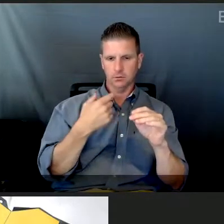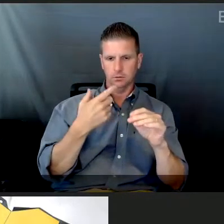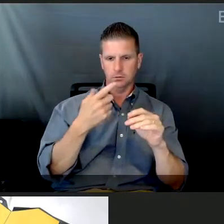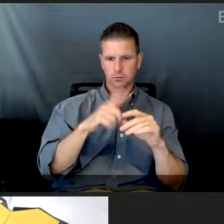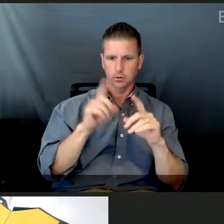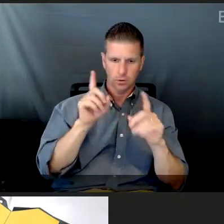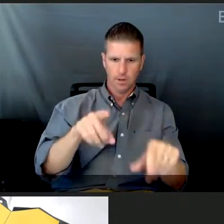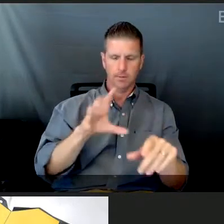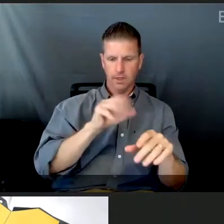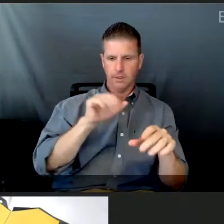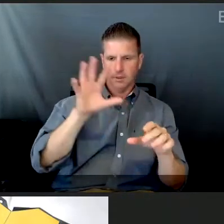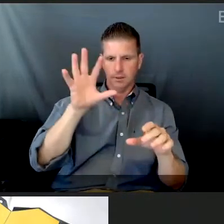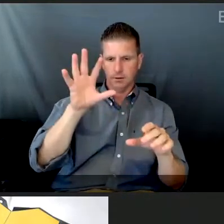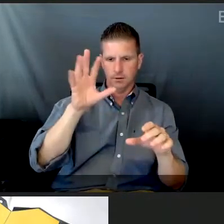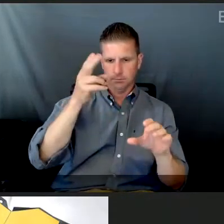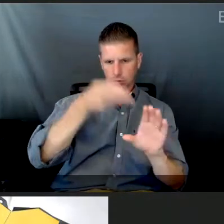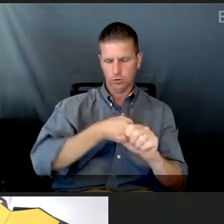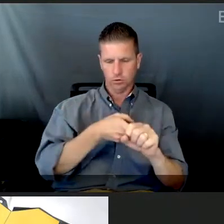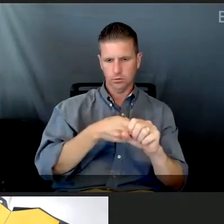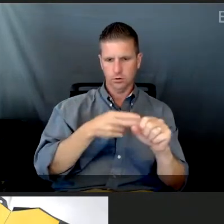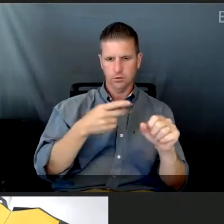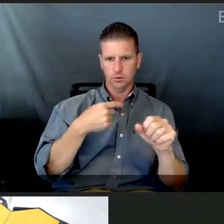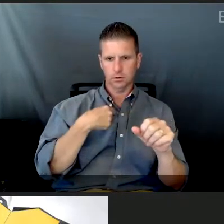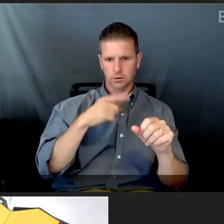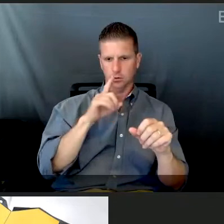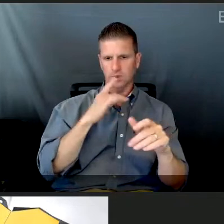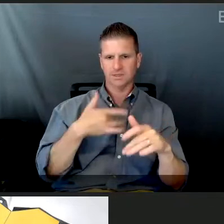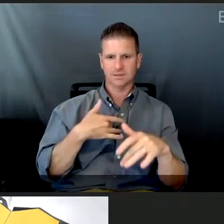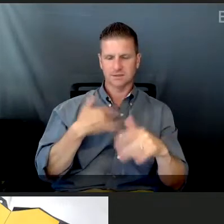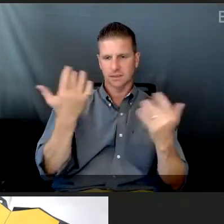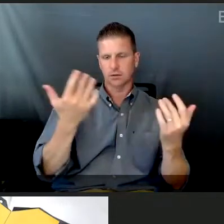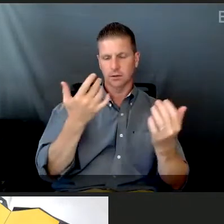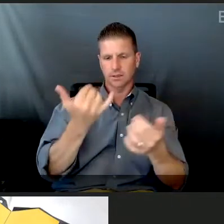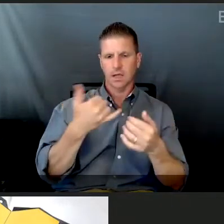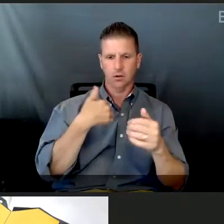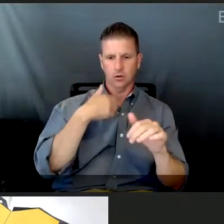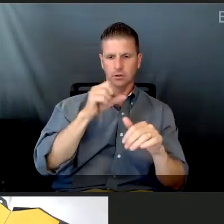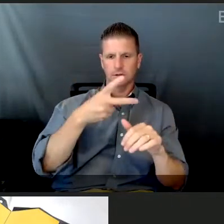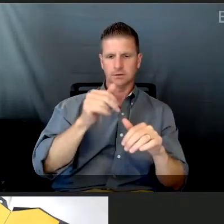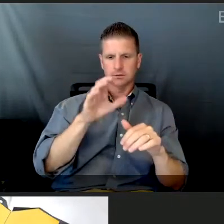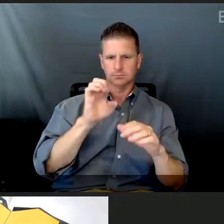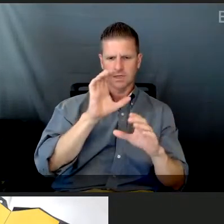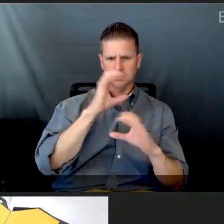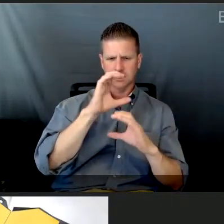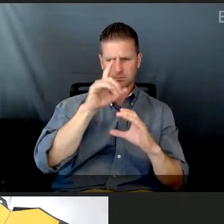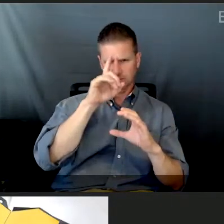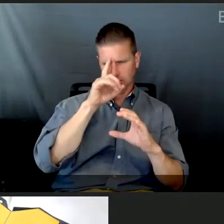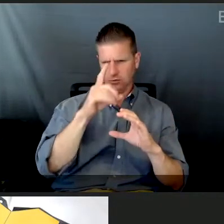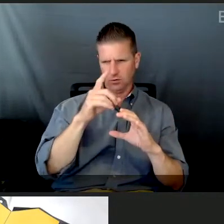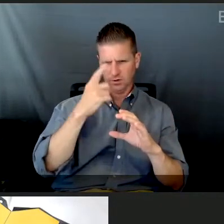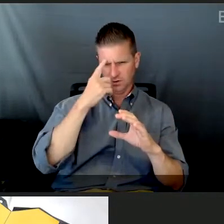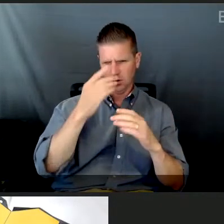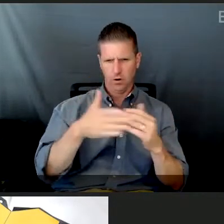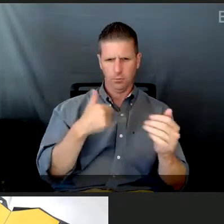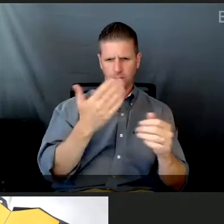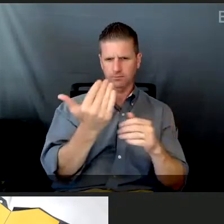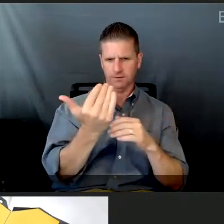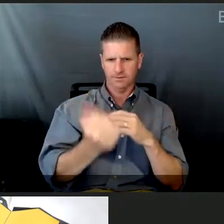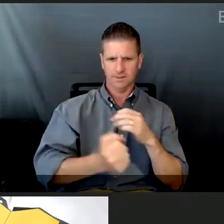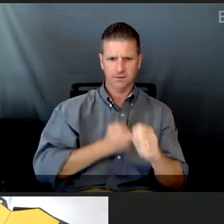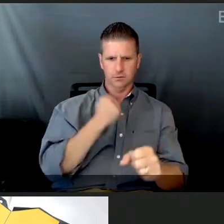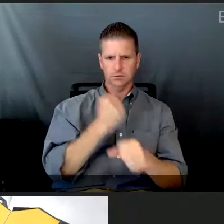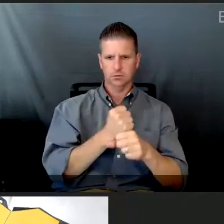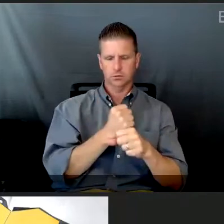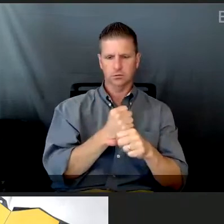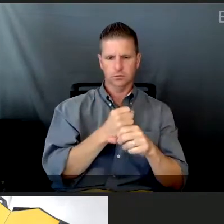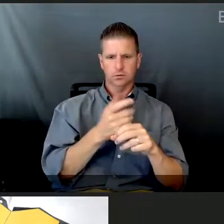and participate, and I was, very excited. So I've now been at Space Telescope for, oh my gosh, I think it's almost 15 years,